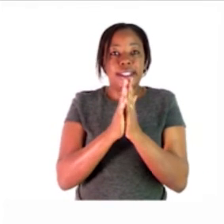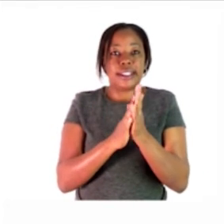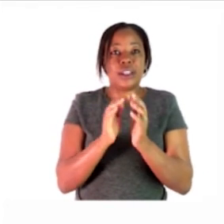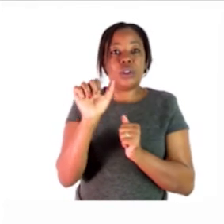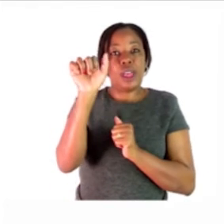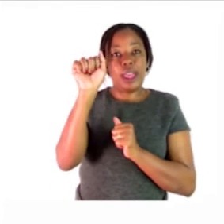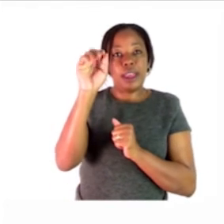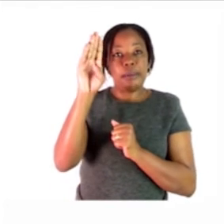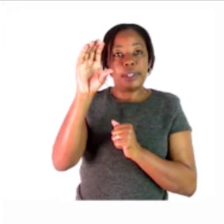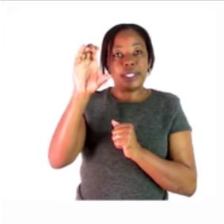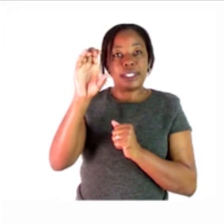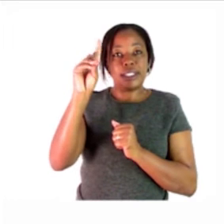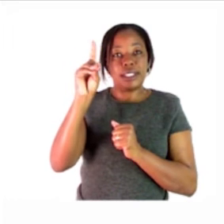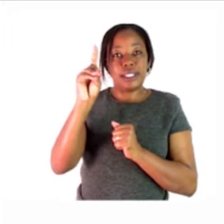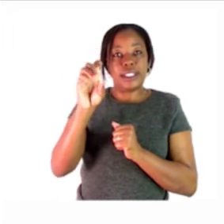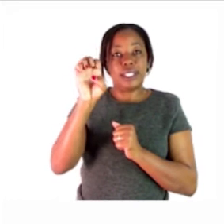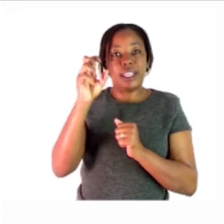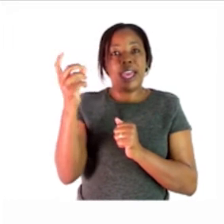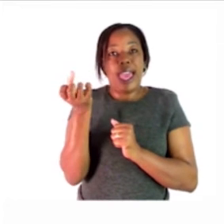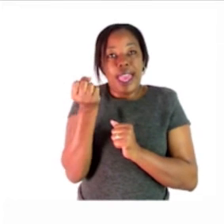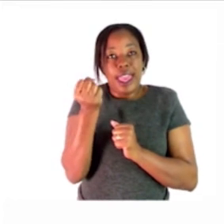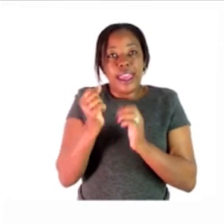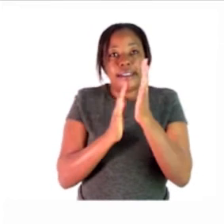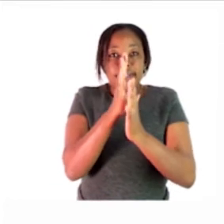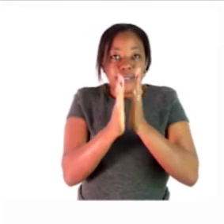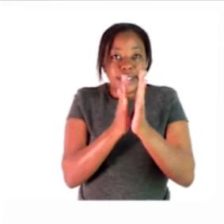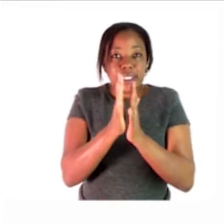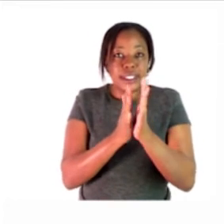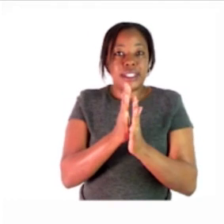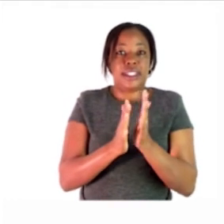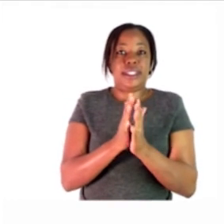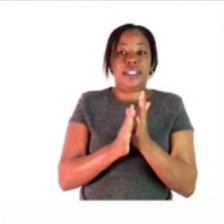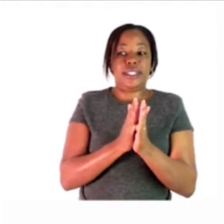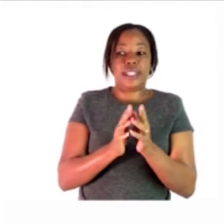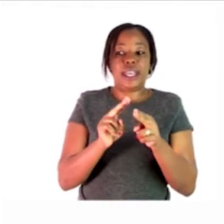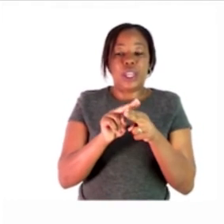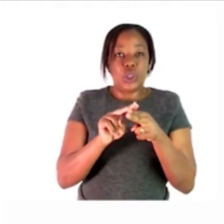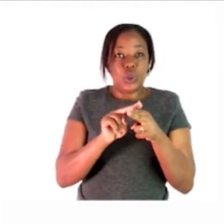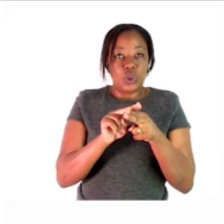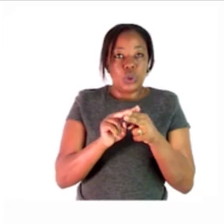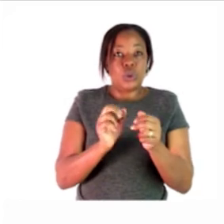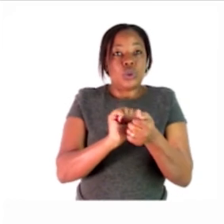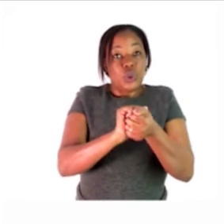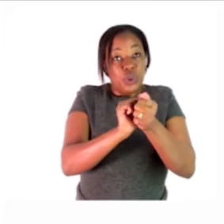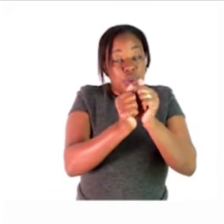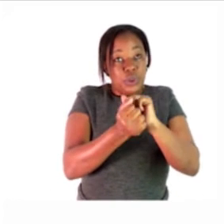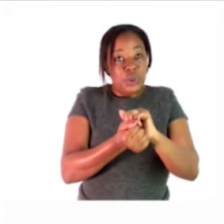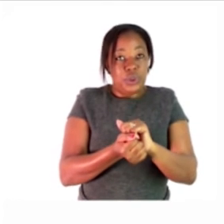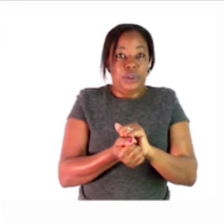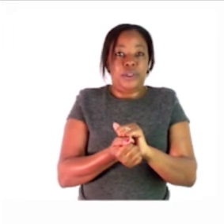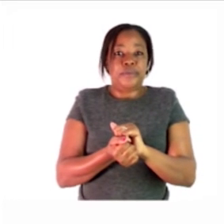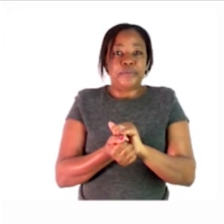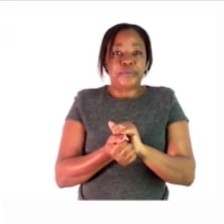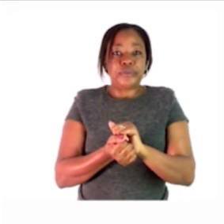communication on the space provided. We have a lot of communication tools that we